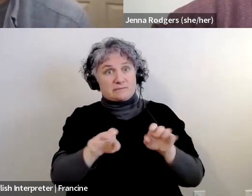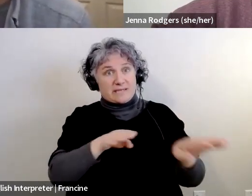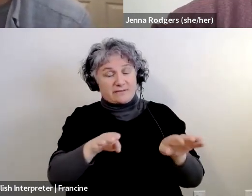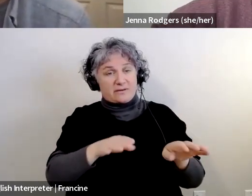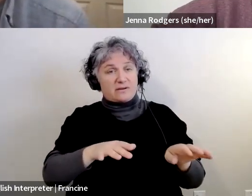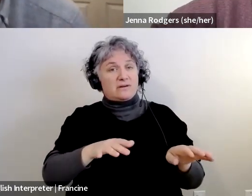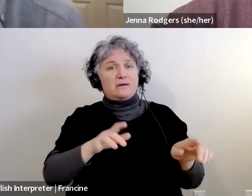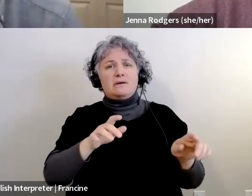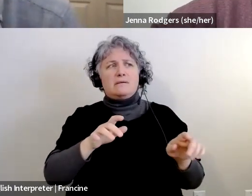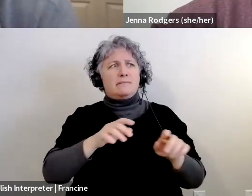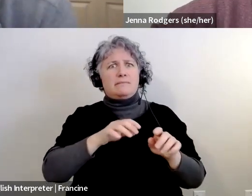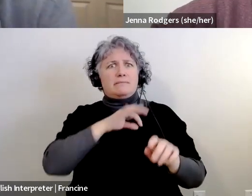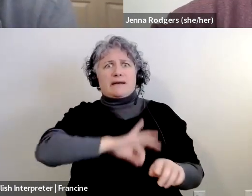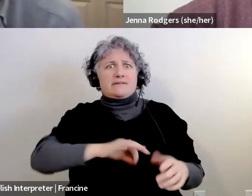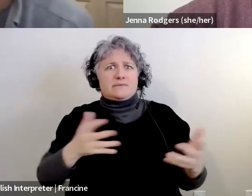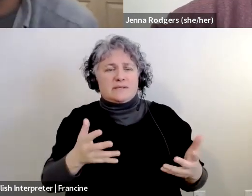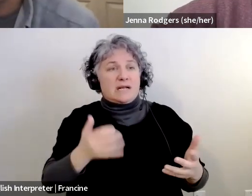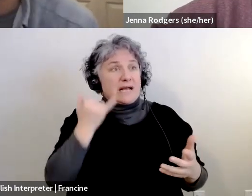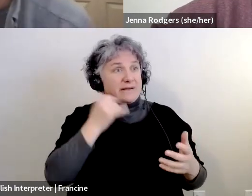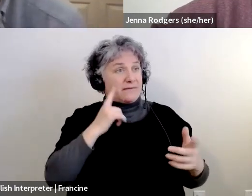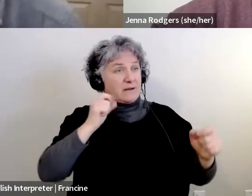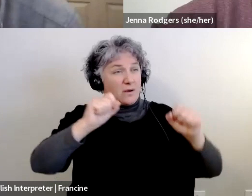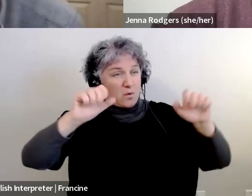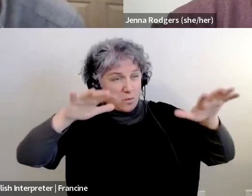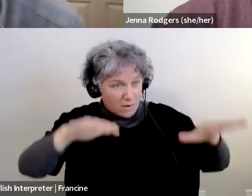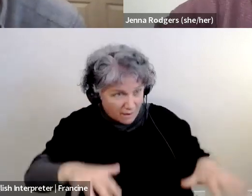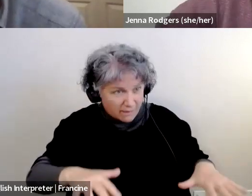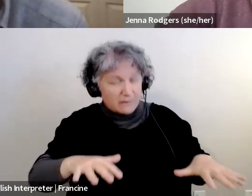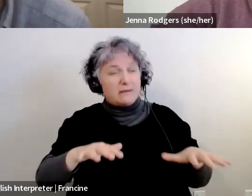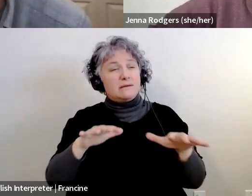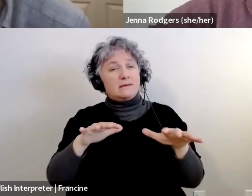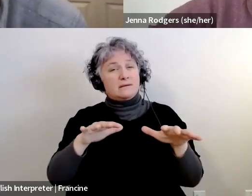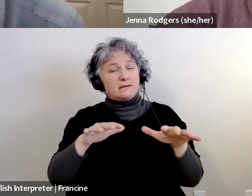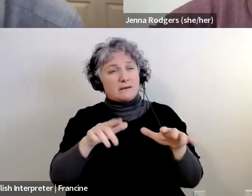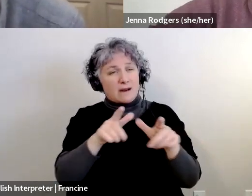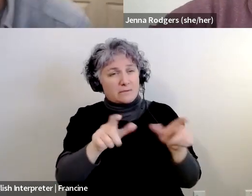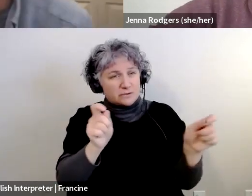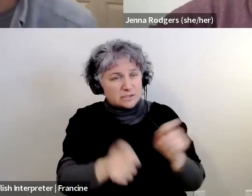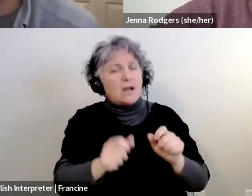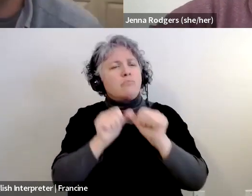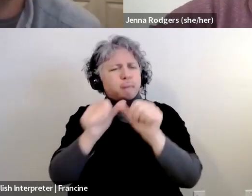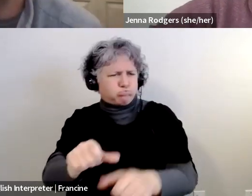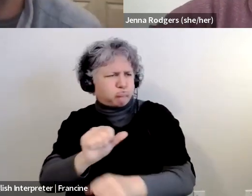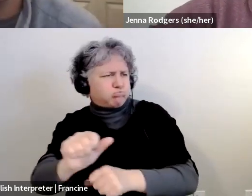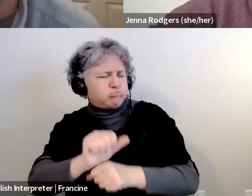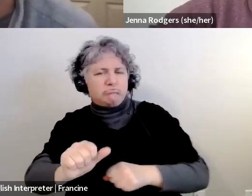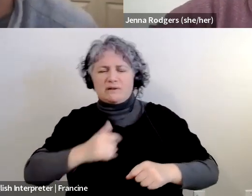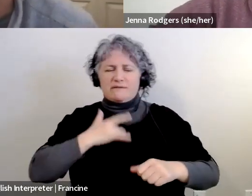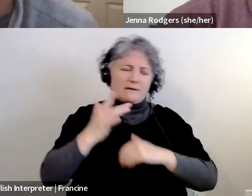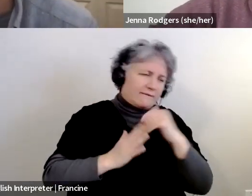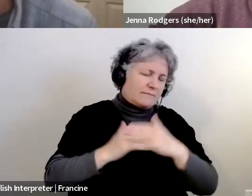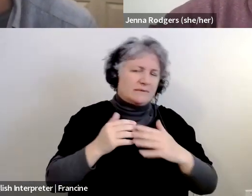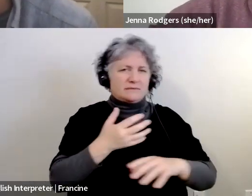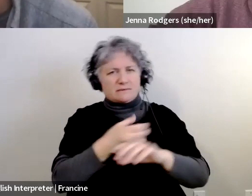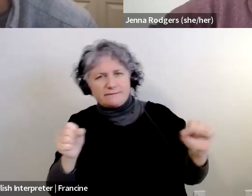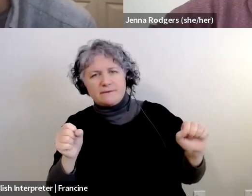feel comfortable. We can remain colleagues. I feel like we can continue with the work, clarifying those